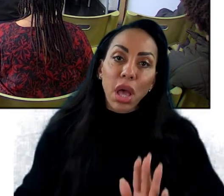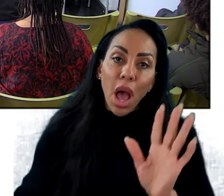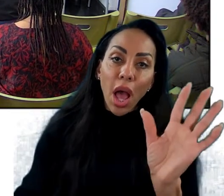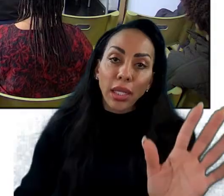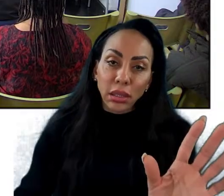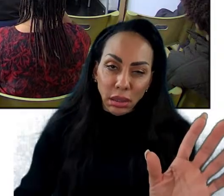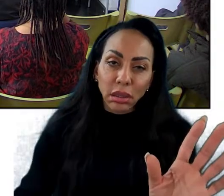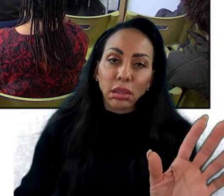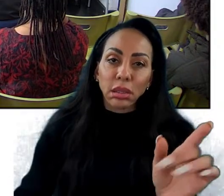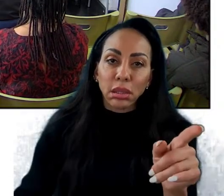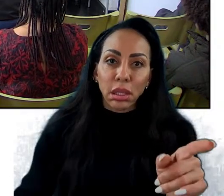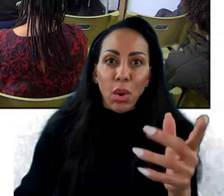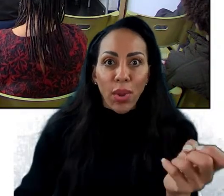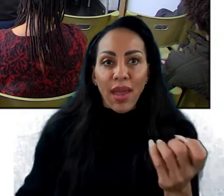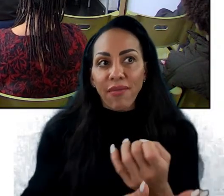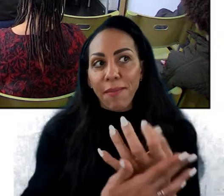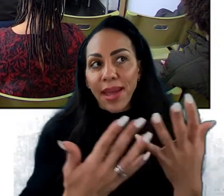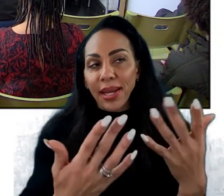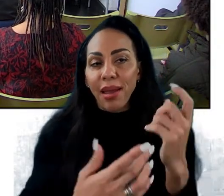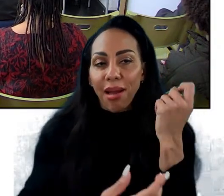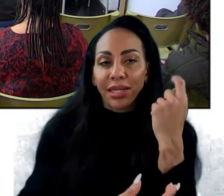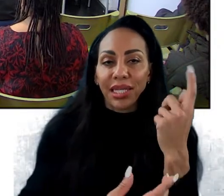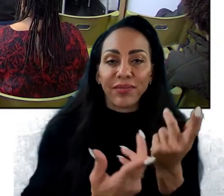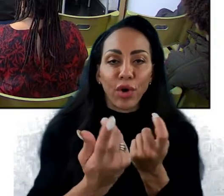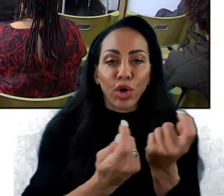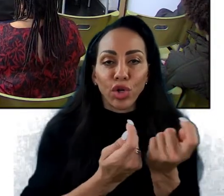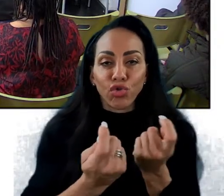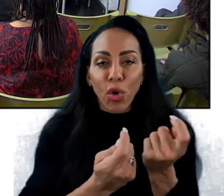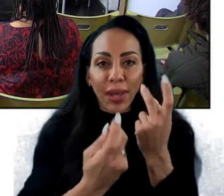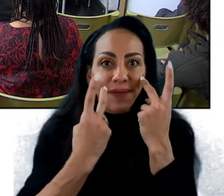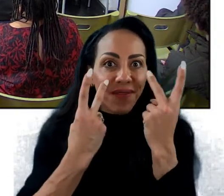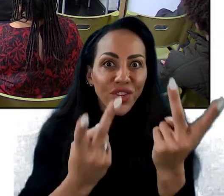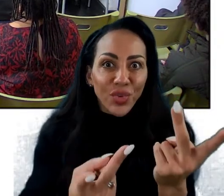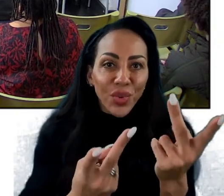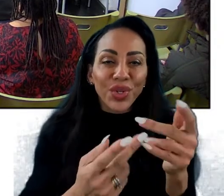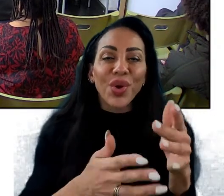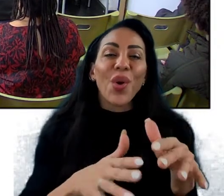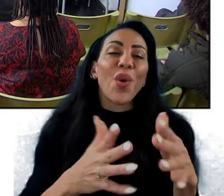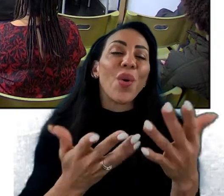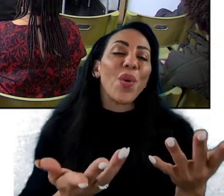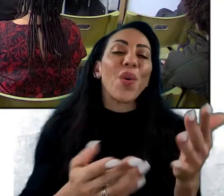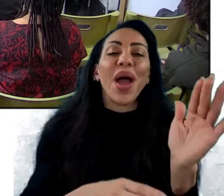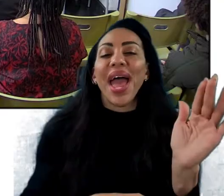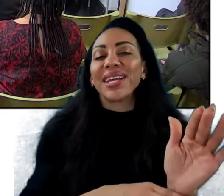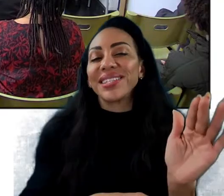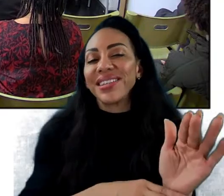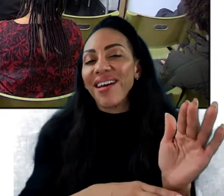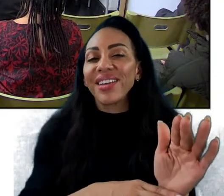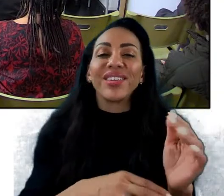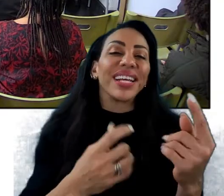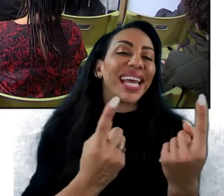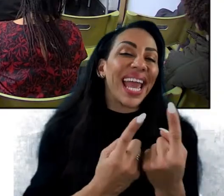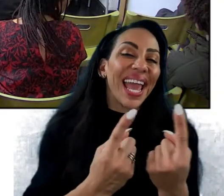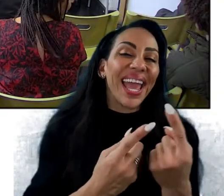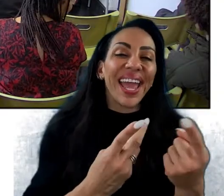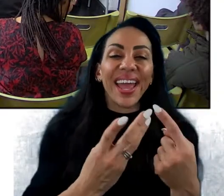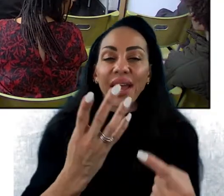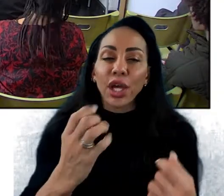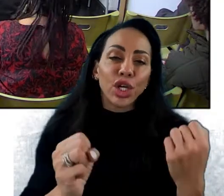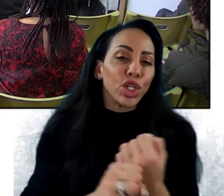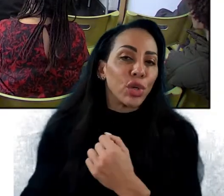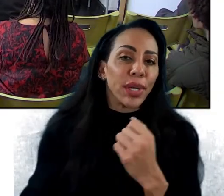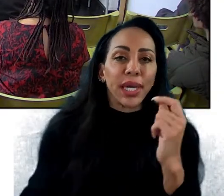many ideas for, this could be really good for controlling visuals, or good controlling an external gear, or doing all kinds of weird, crazy, fun